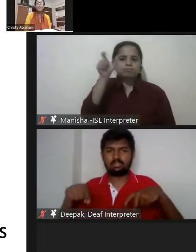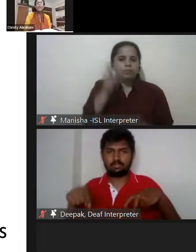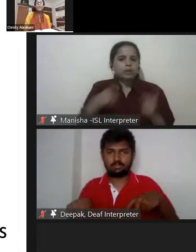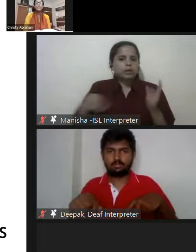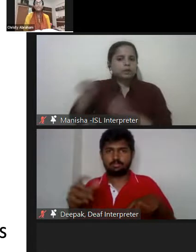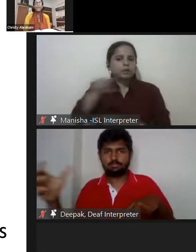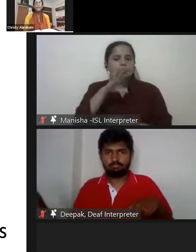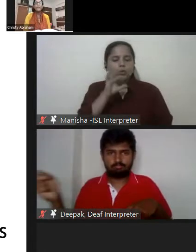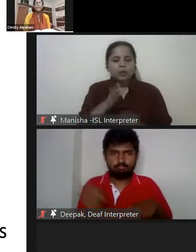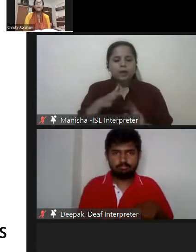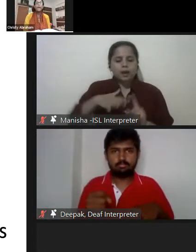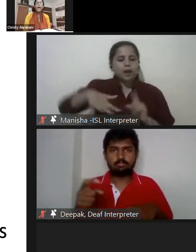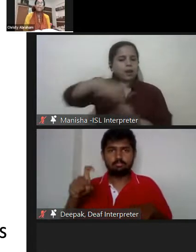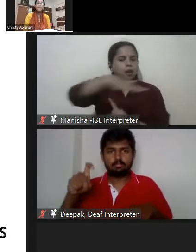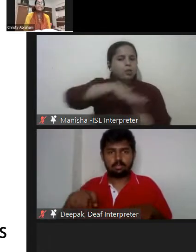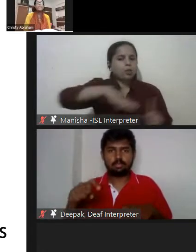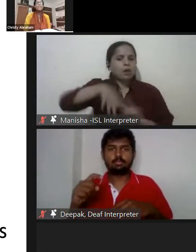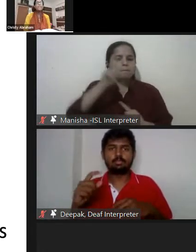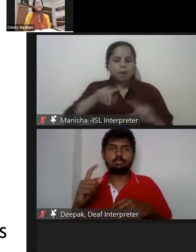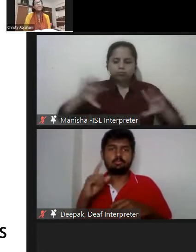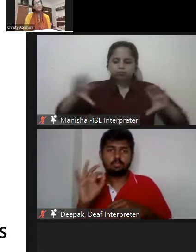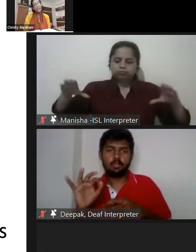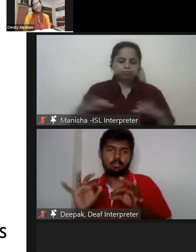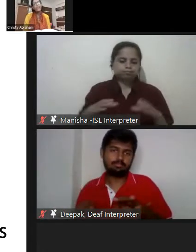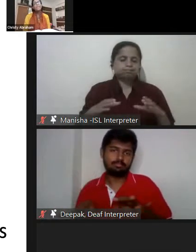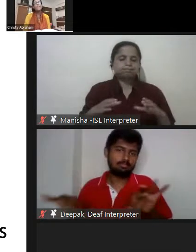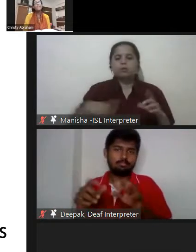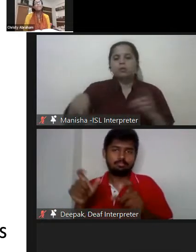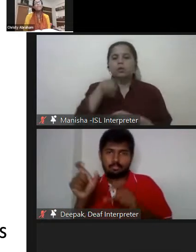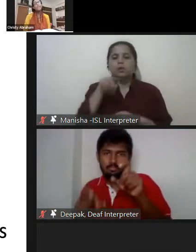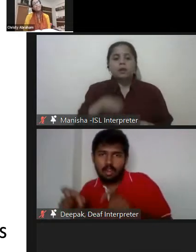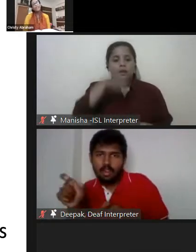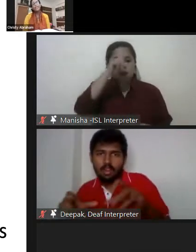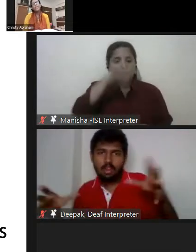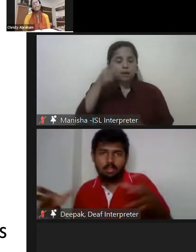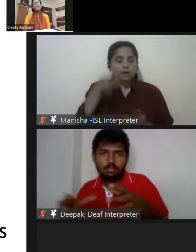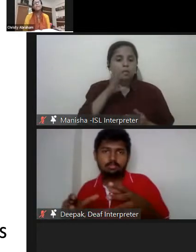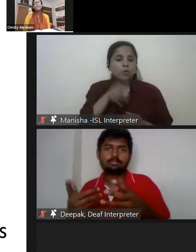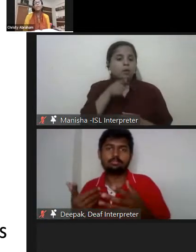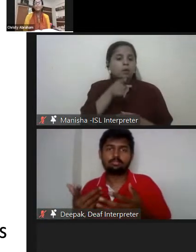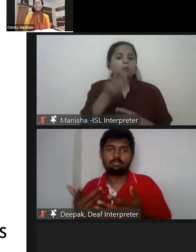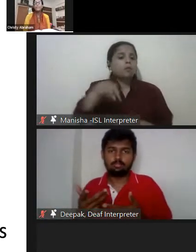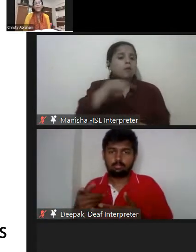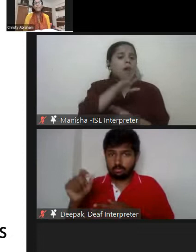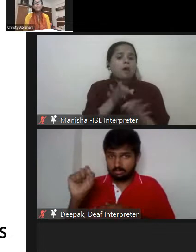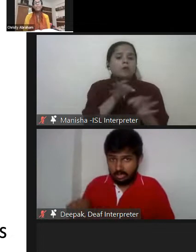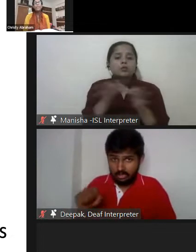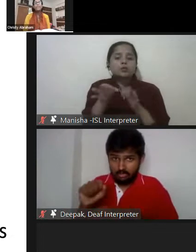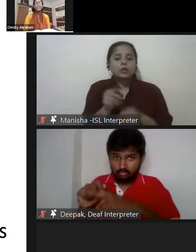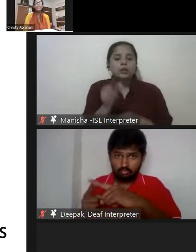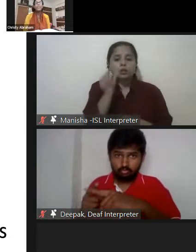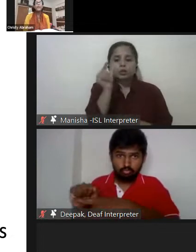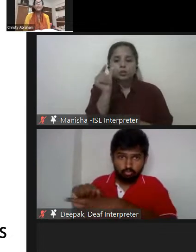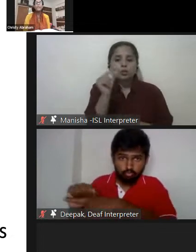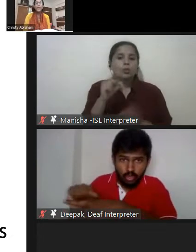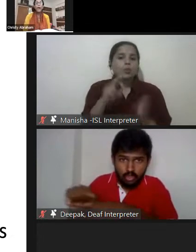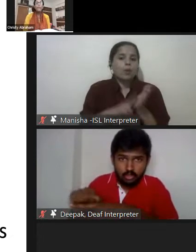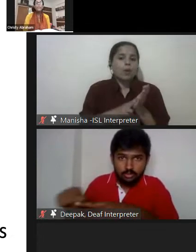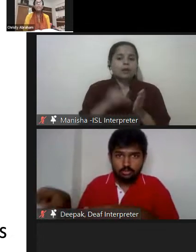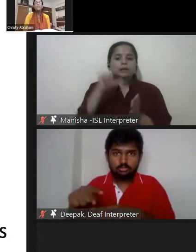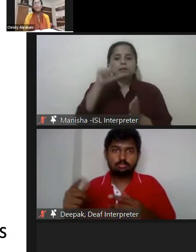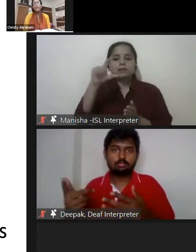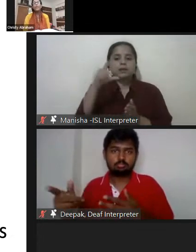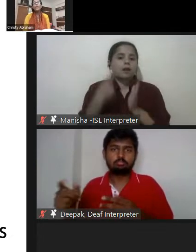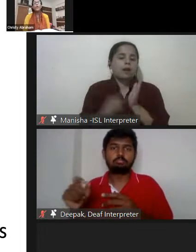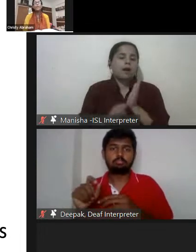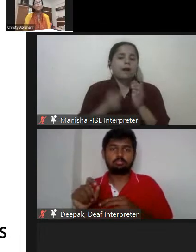the environment together as is specified in the ICF definition as well as in the UNCRPD definition. But